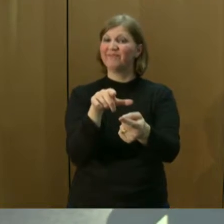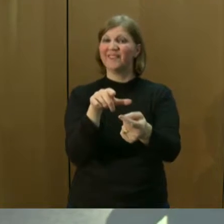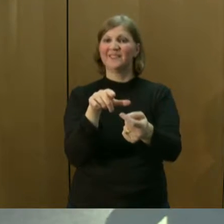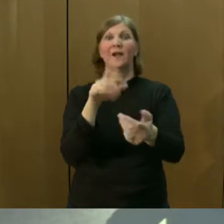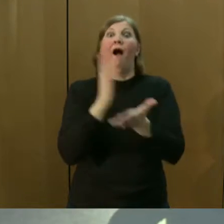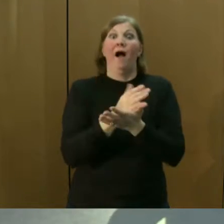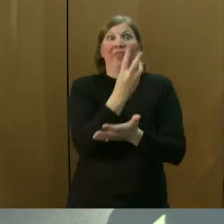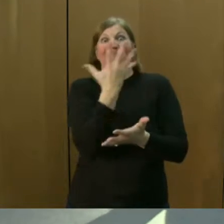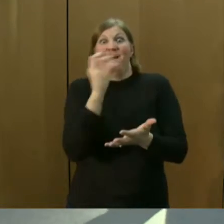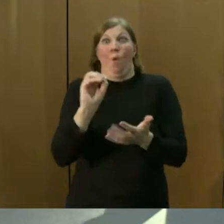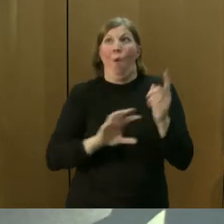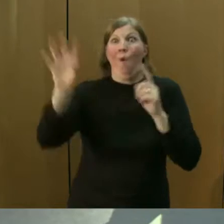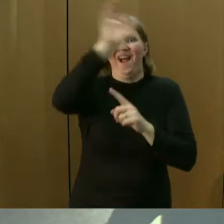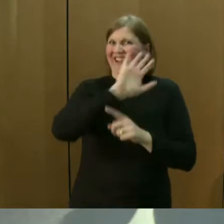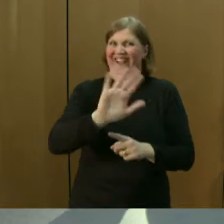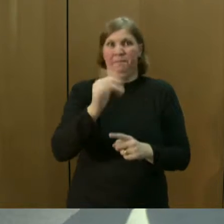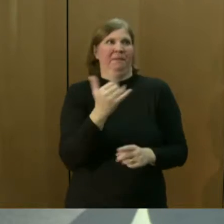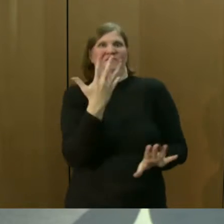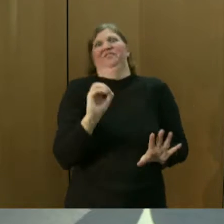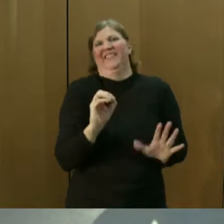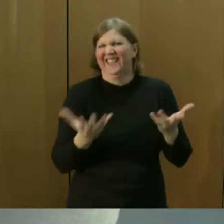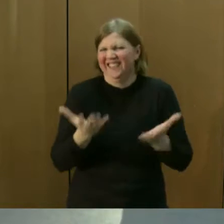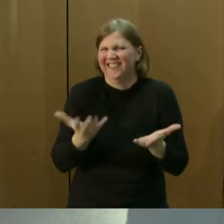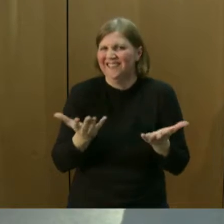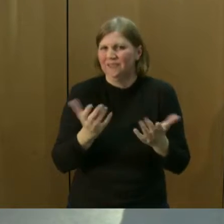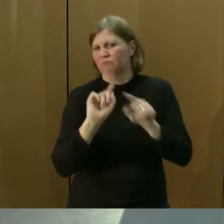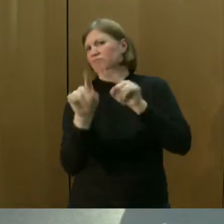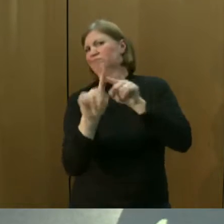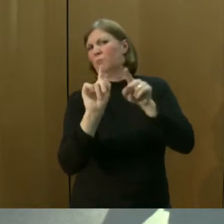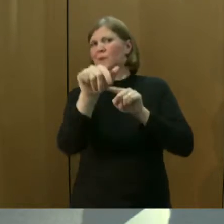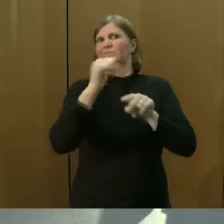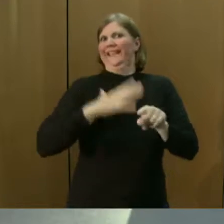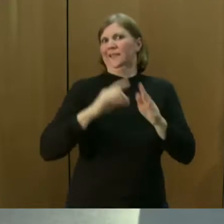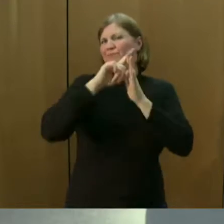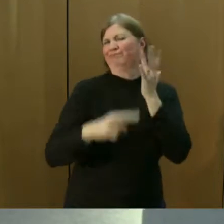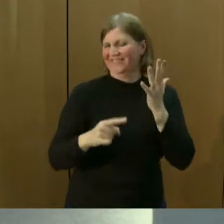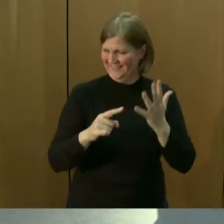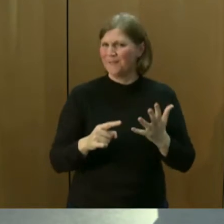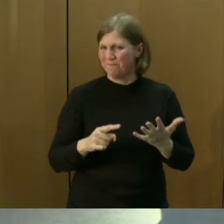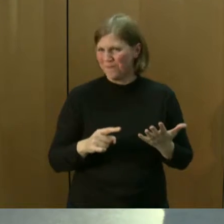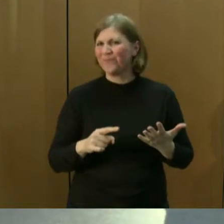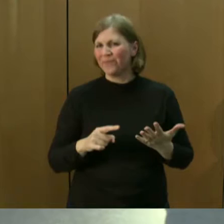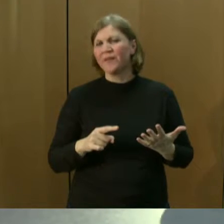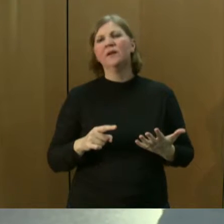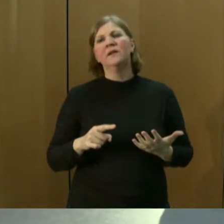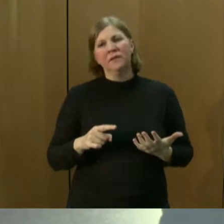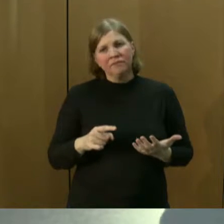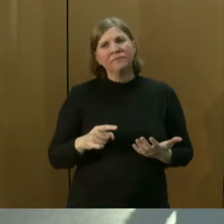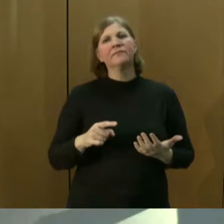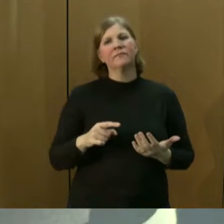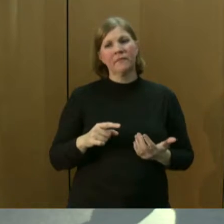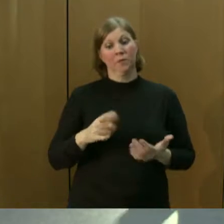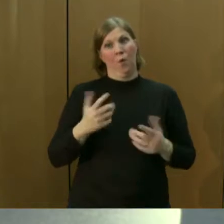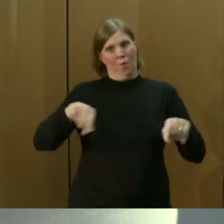the more power we have in funneling the direction in which you go. But